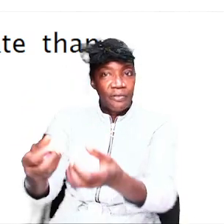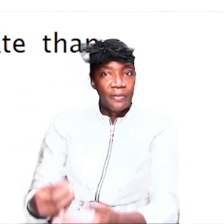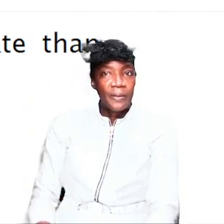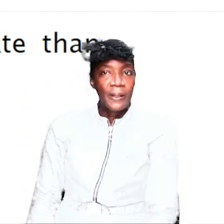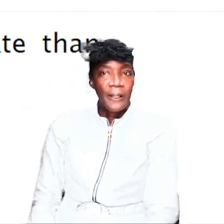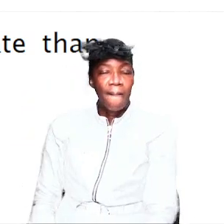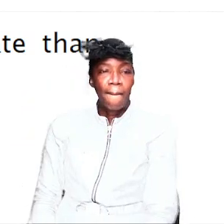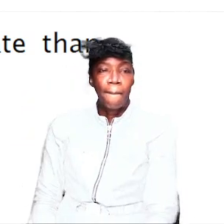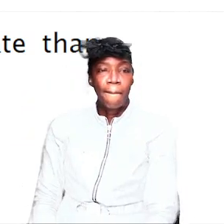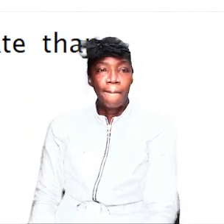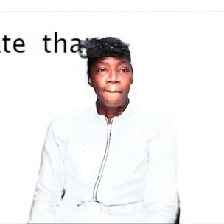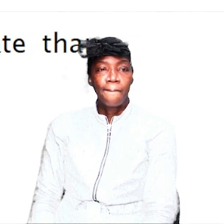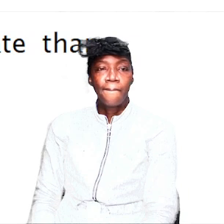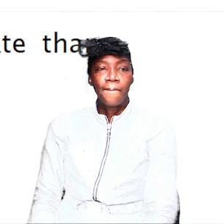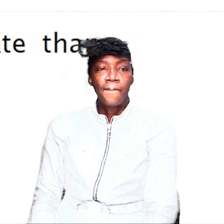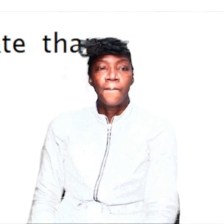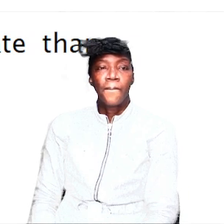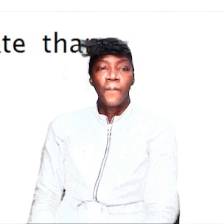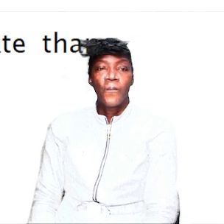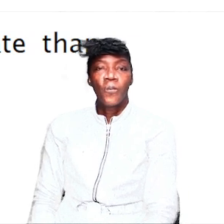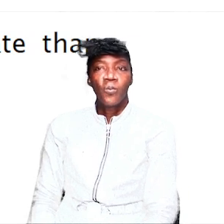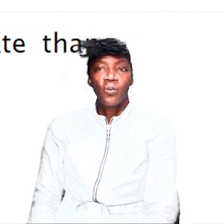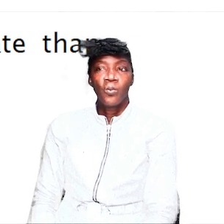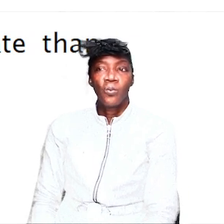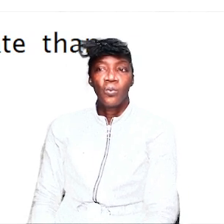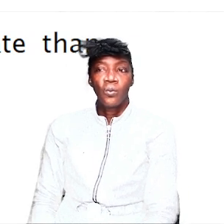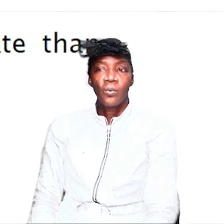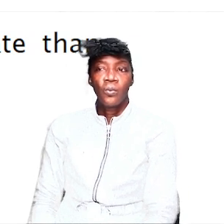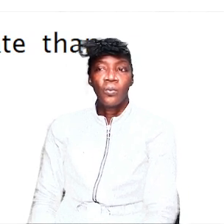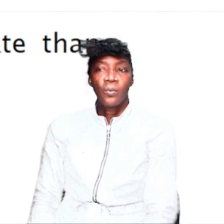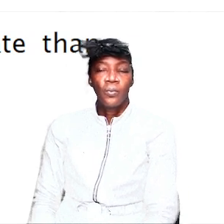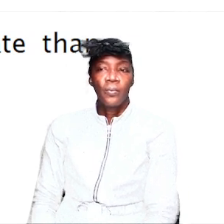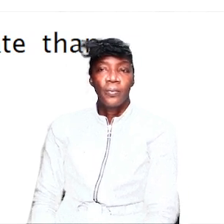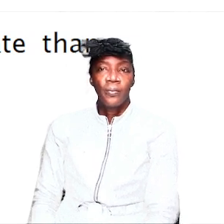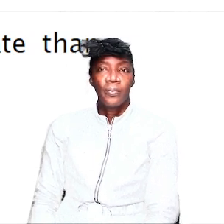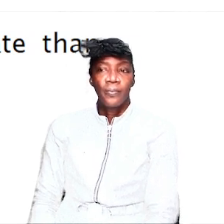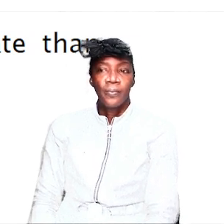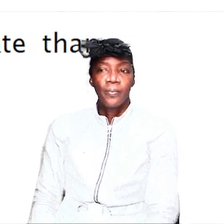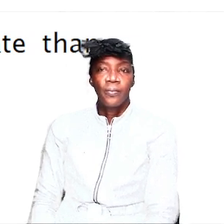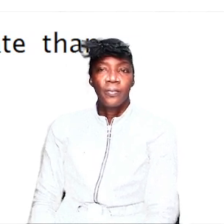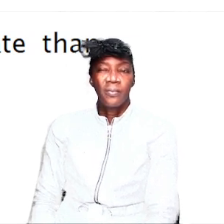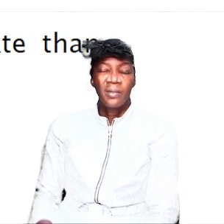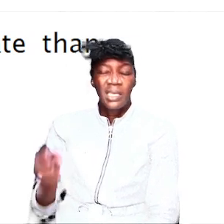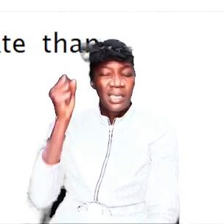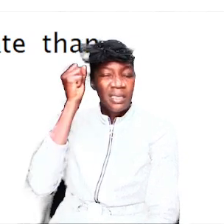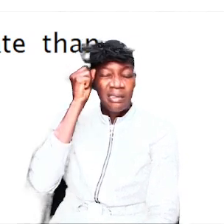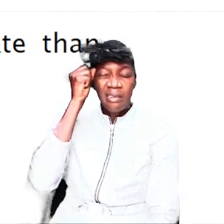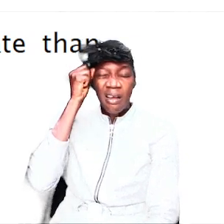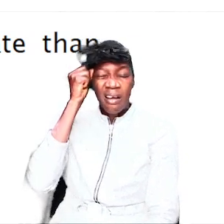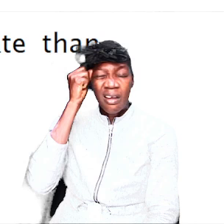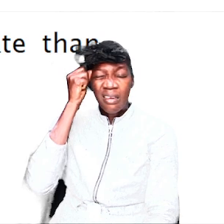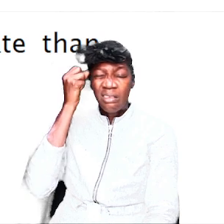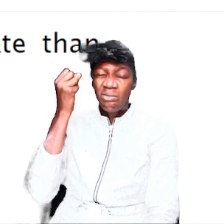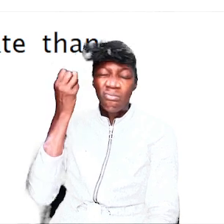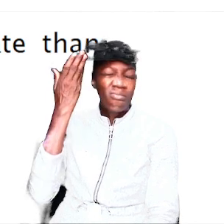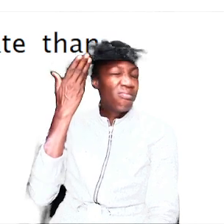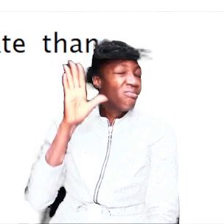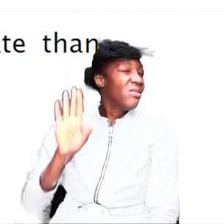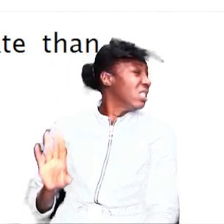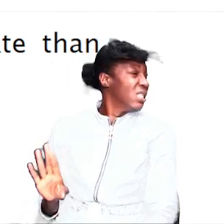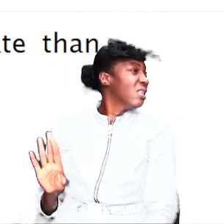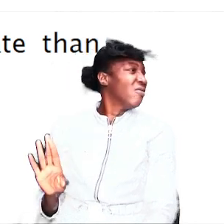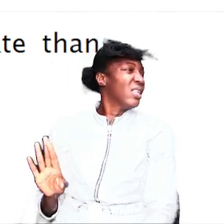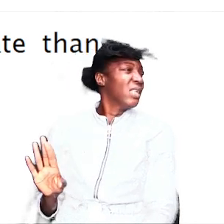There was a family that did not bring any gift. And Saul did not pay them any mind. The man